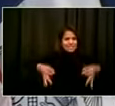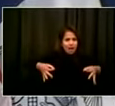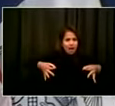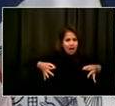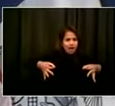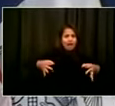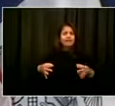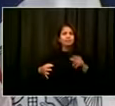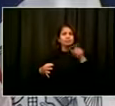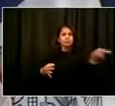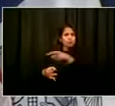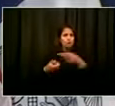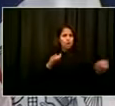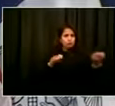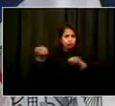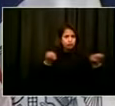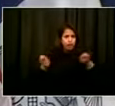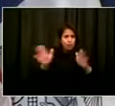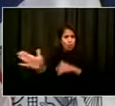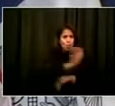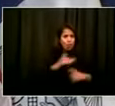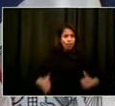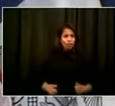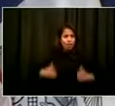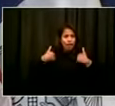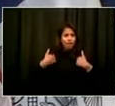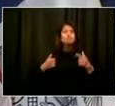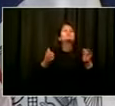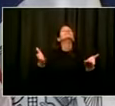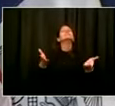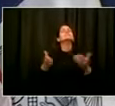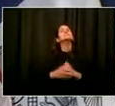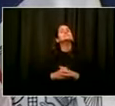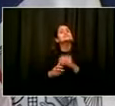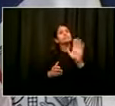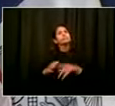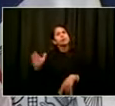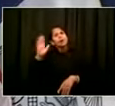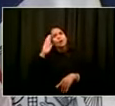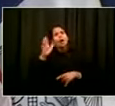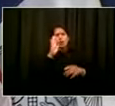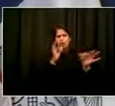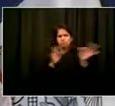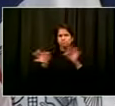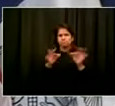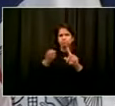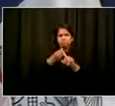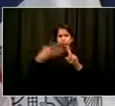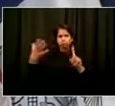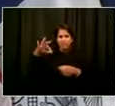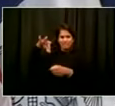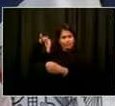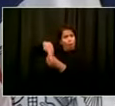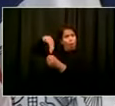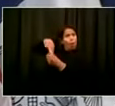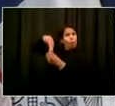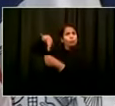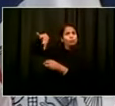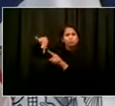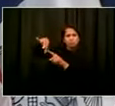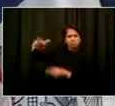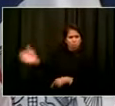to participate fully. But before that, let me give us all an update on what's been happening in our efforts to fight